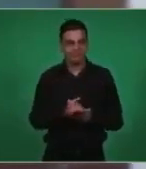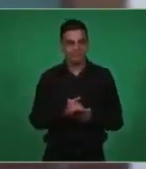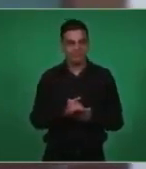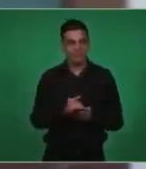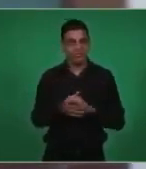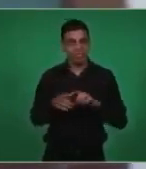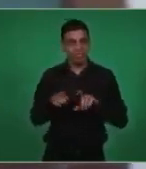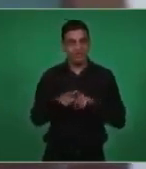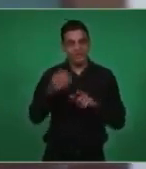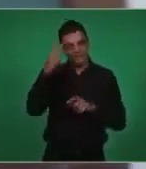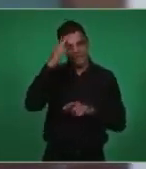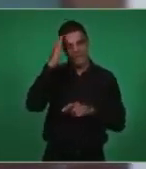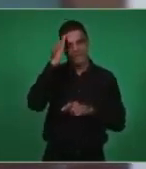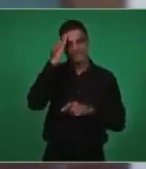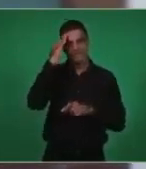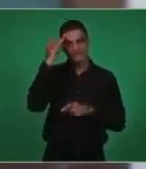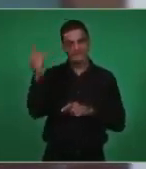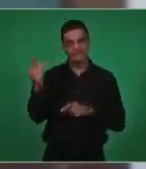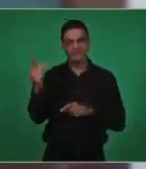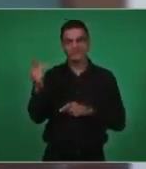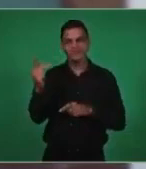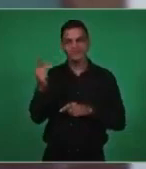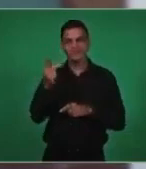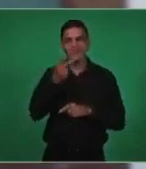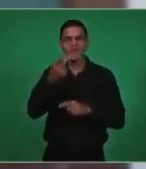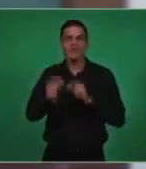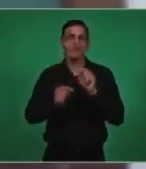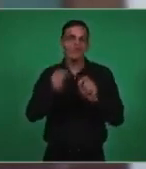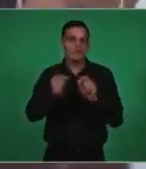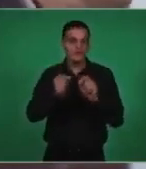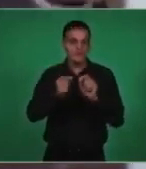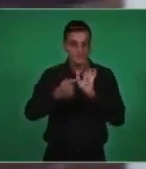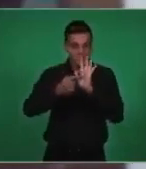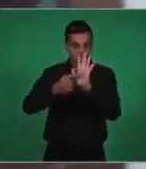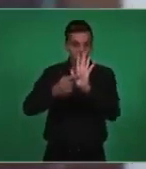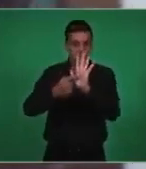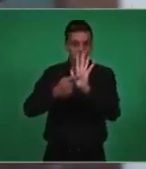also says that if you do not help the poor,